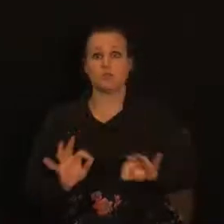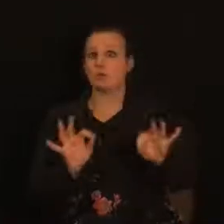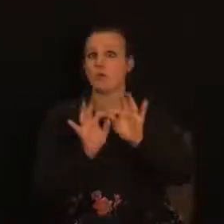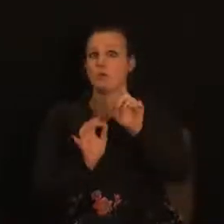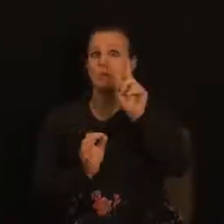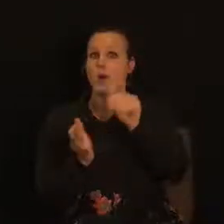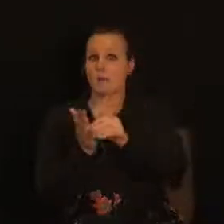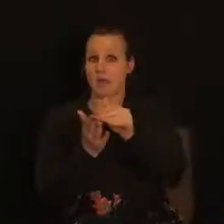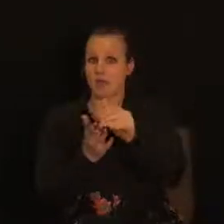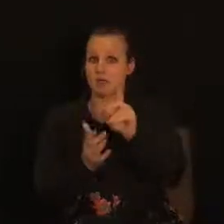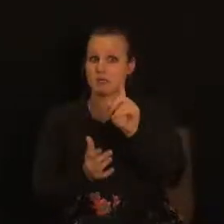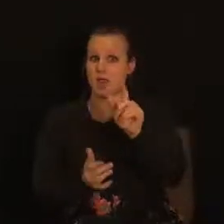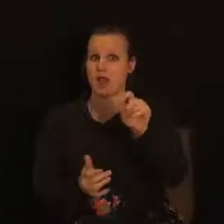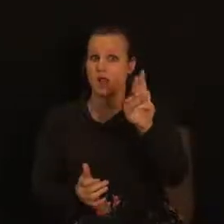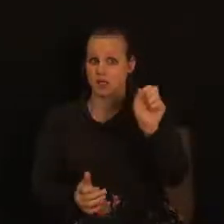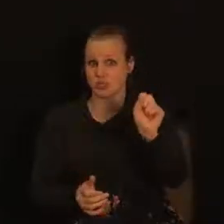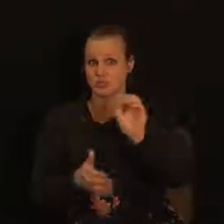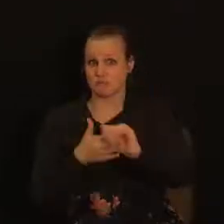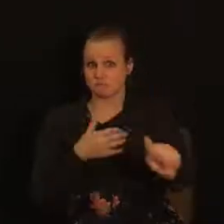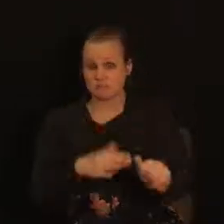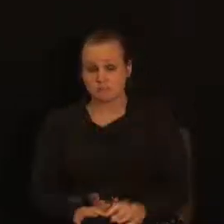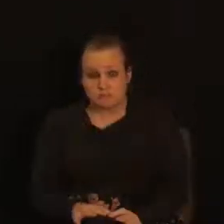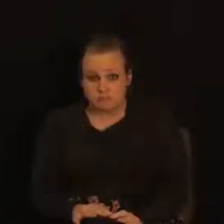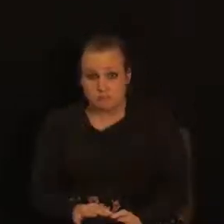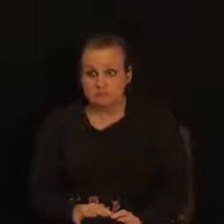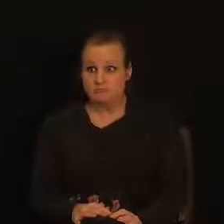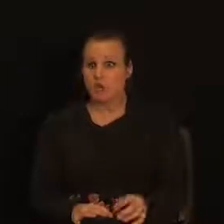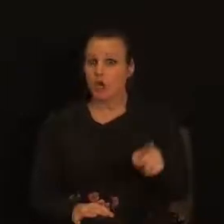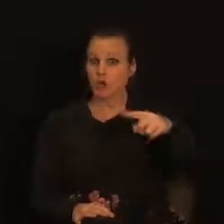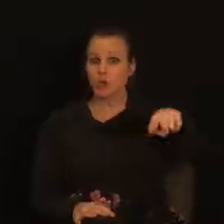So are you all with me? Should we head to Arkansas?